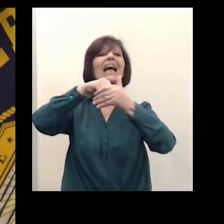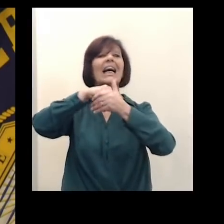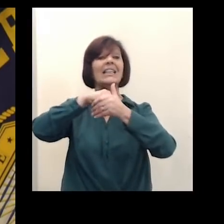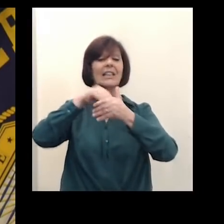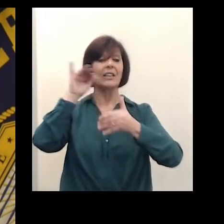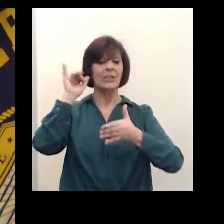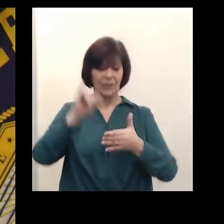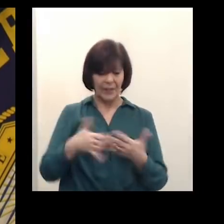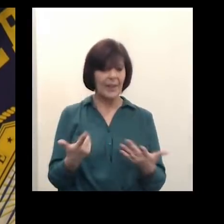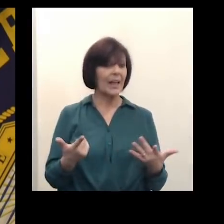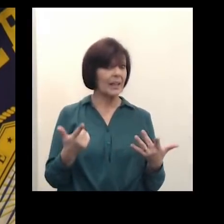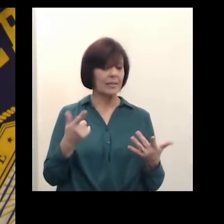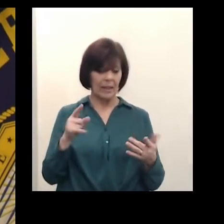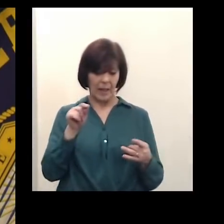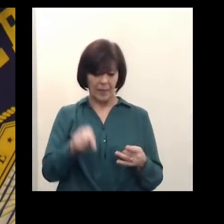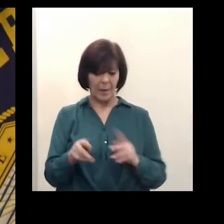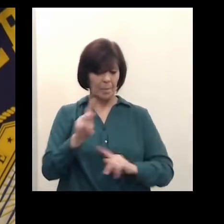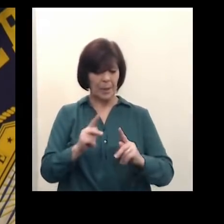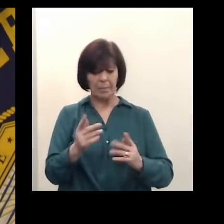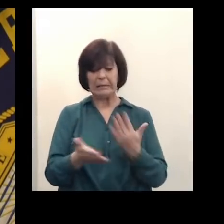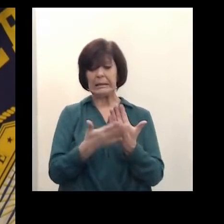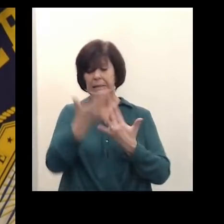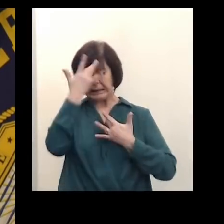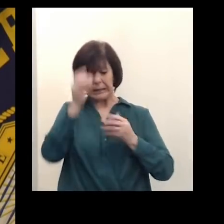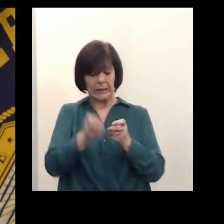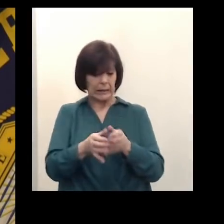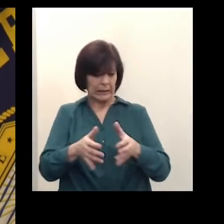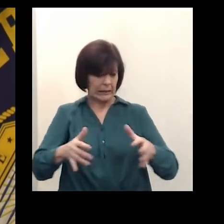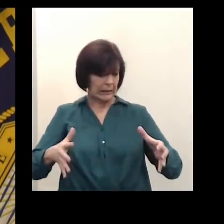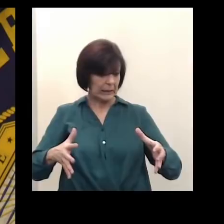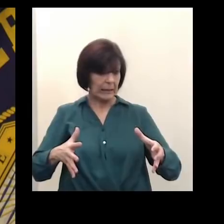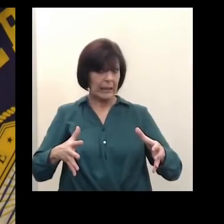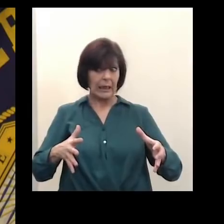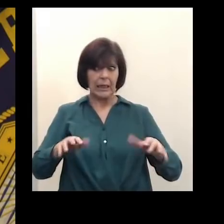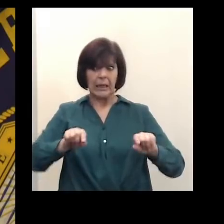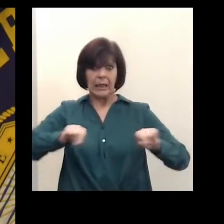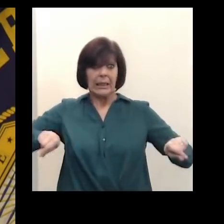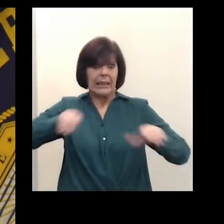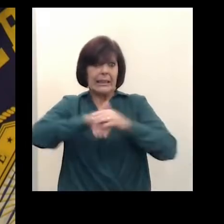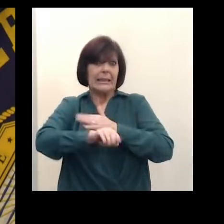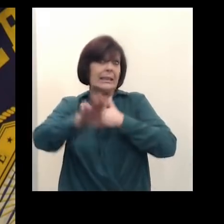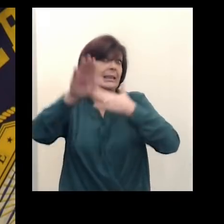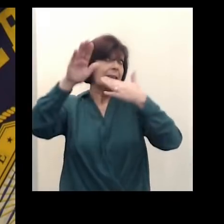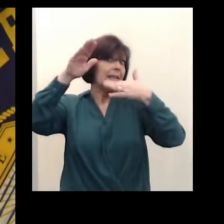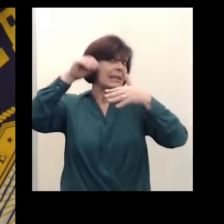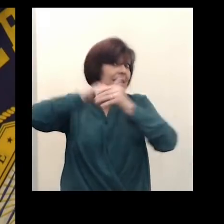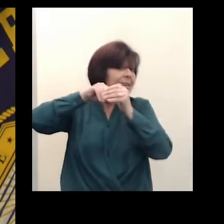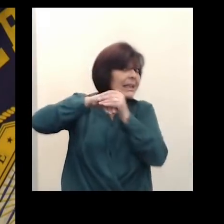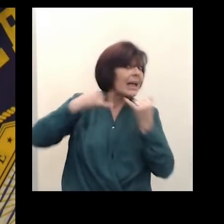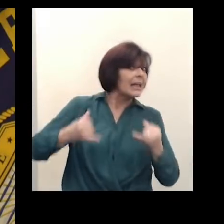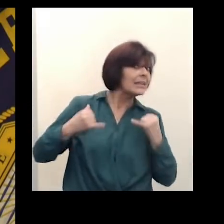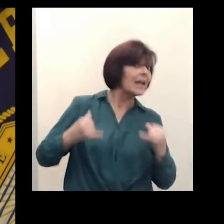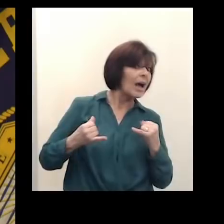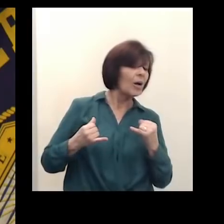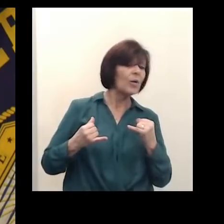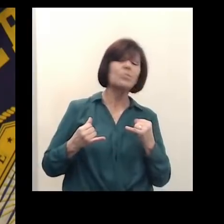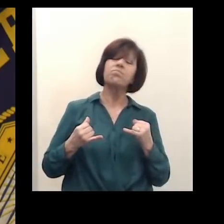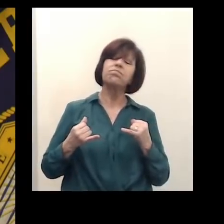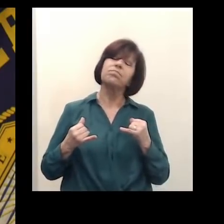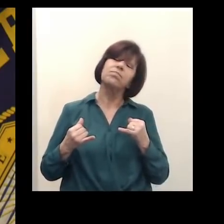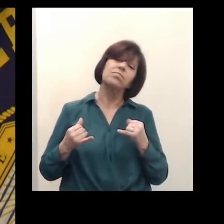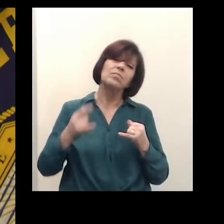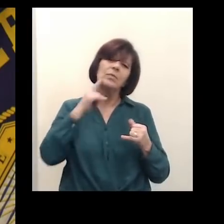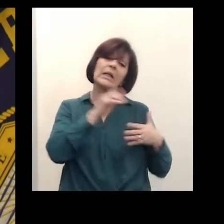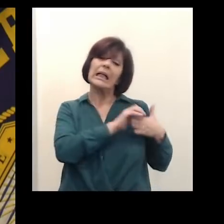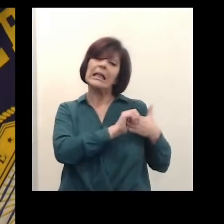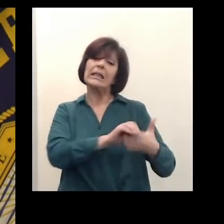susceptibility pool, indoor activities where people aren't as careful as they used to be in terms of interacting is really leading to this